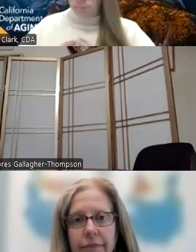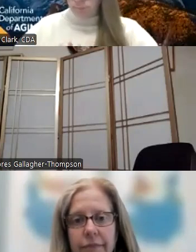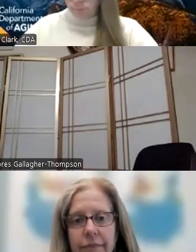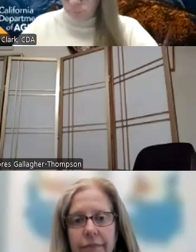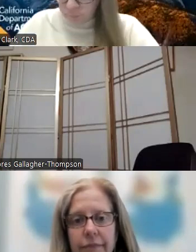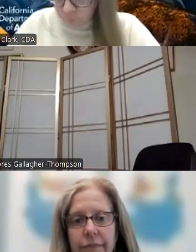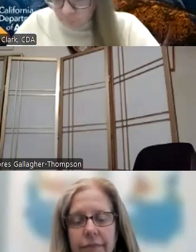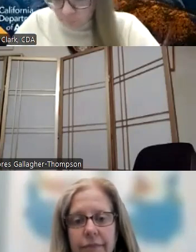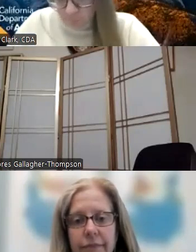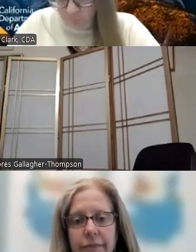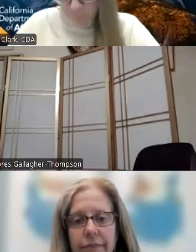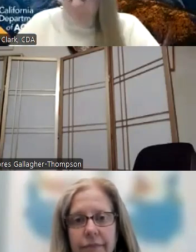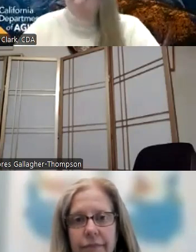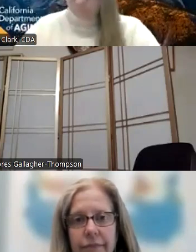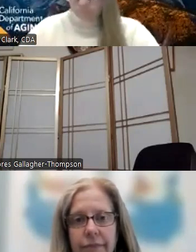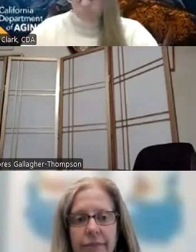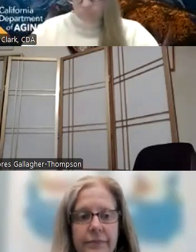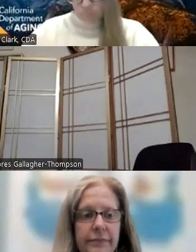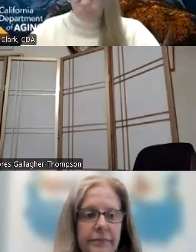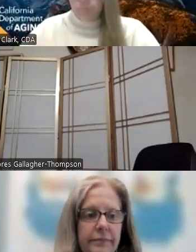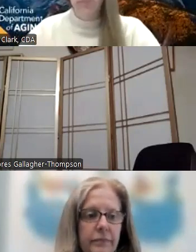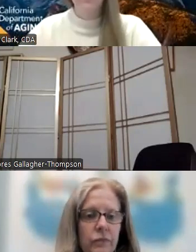hearing from any of you.